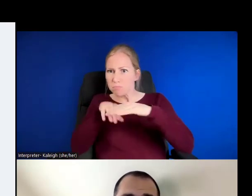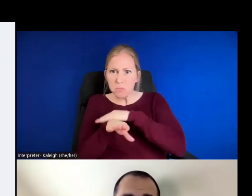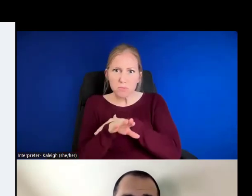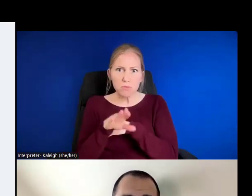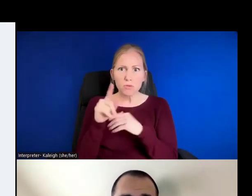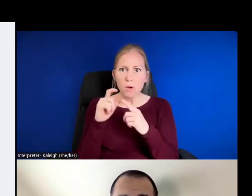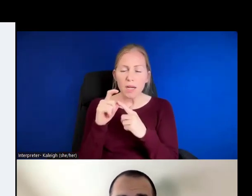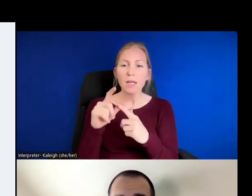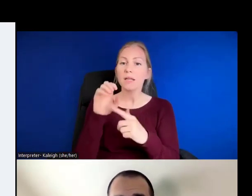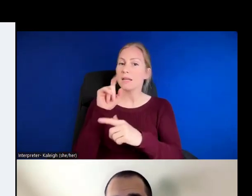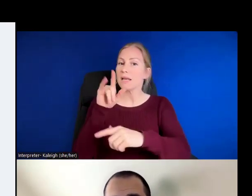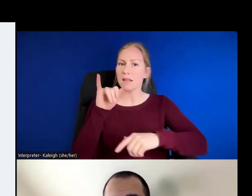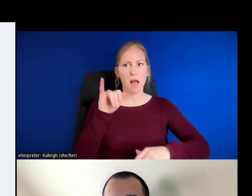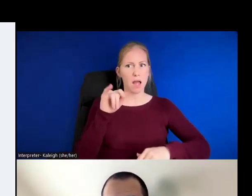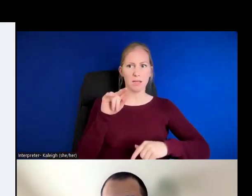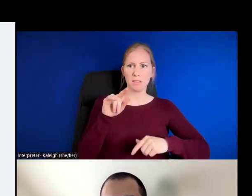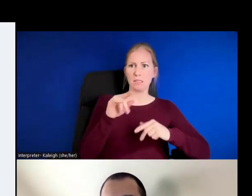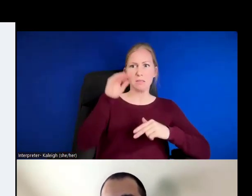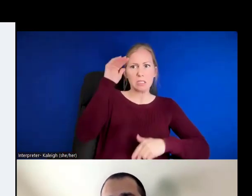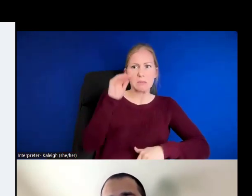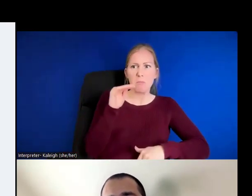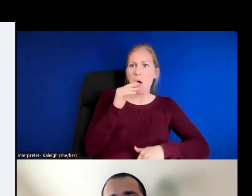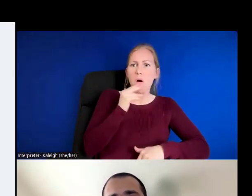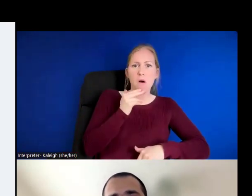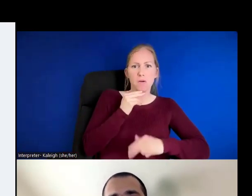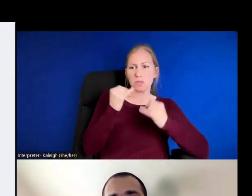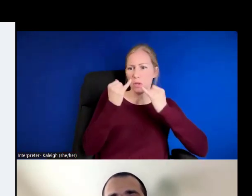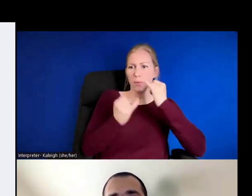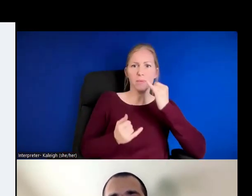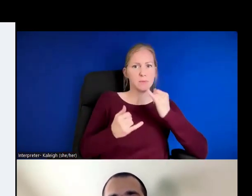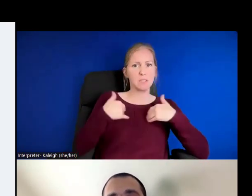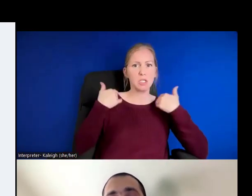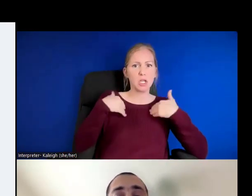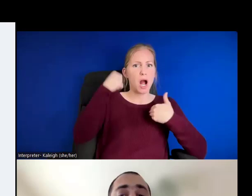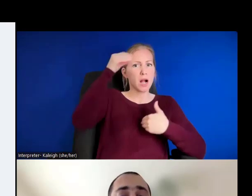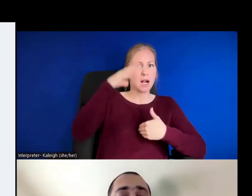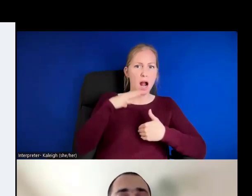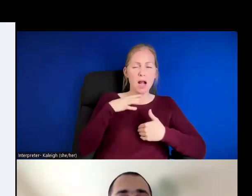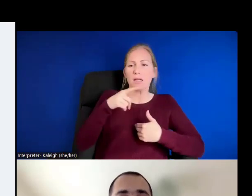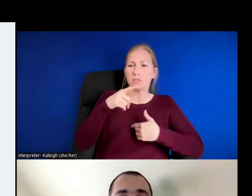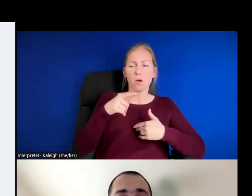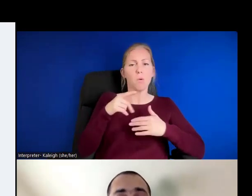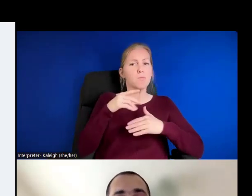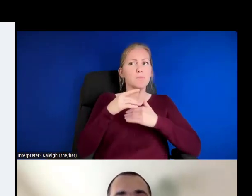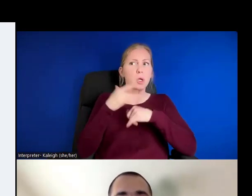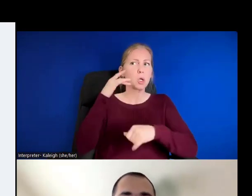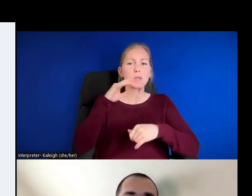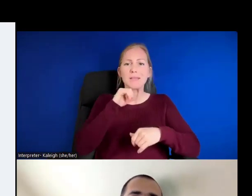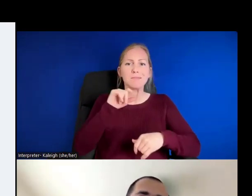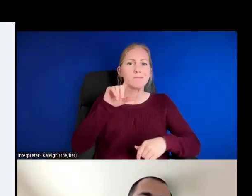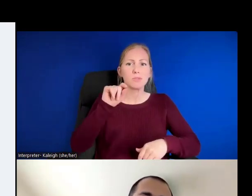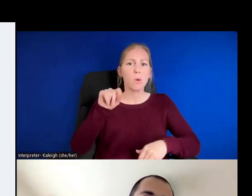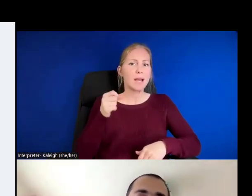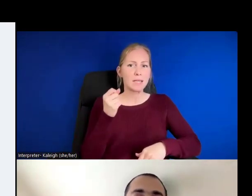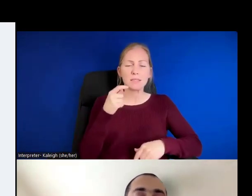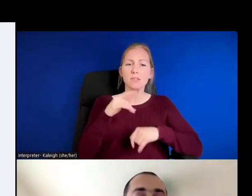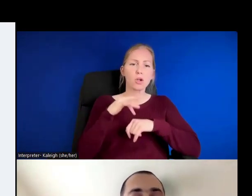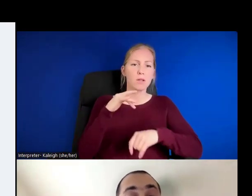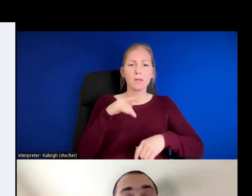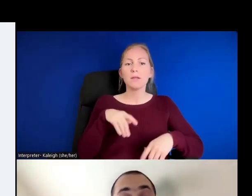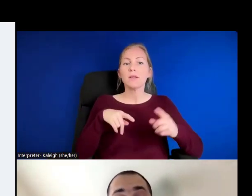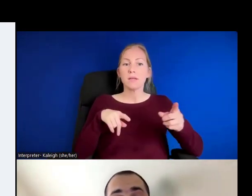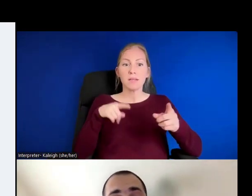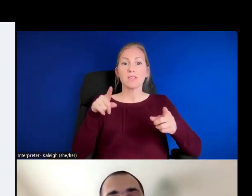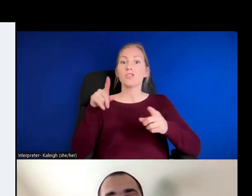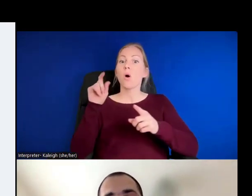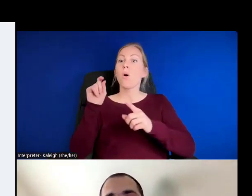very small young guy, early 20s, and a very large security staff tackles him. So he's face